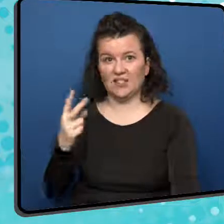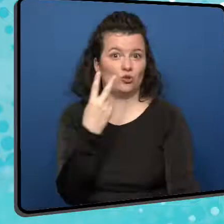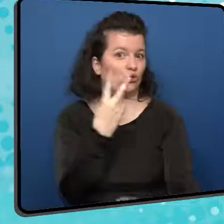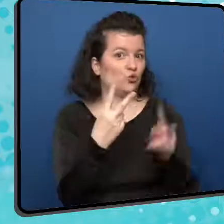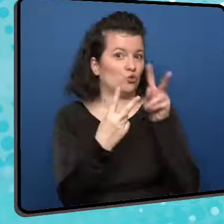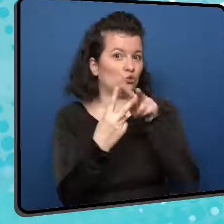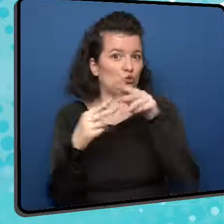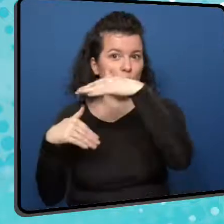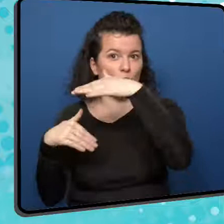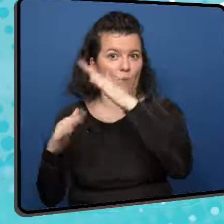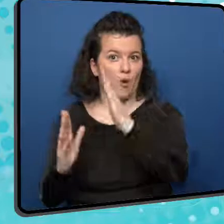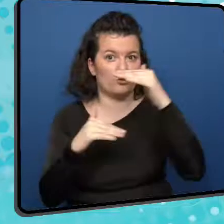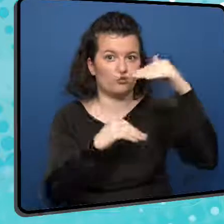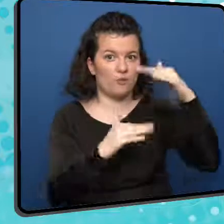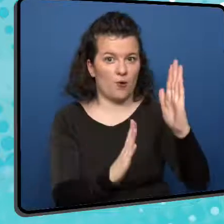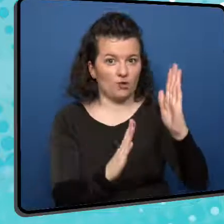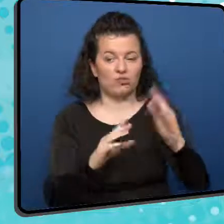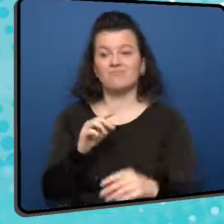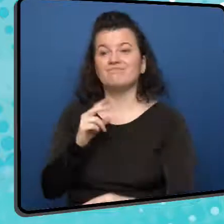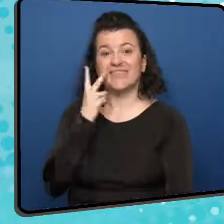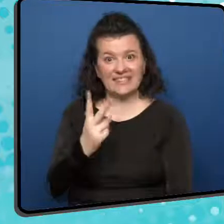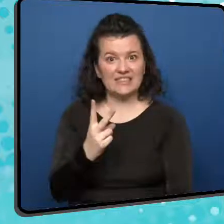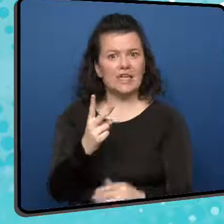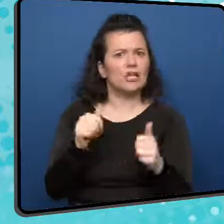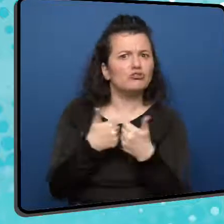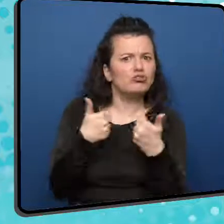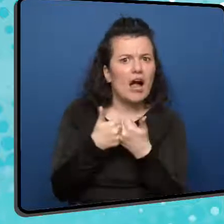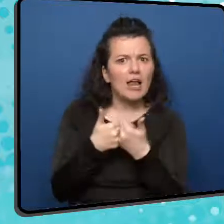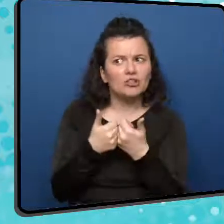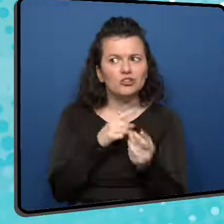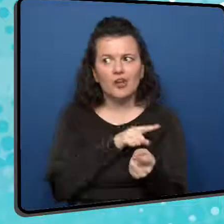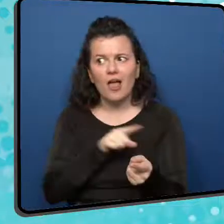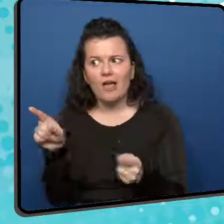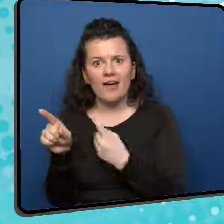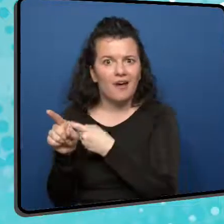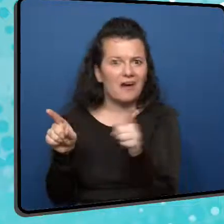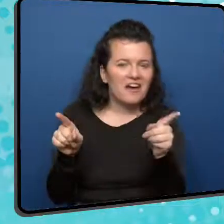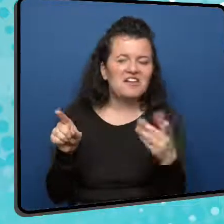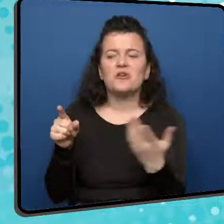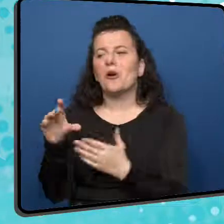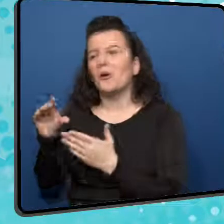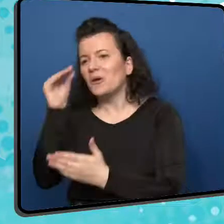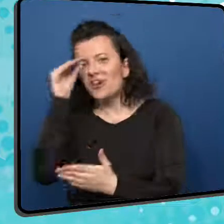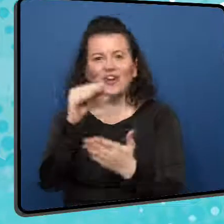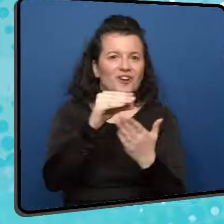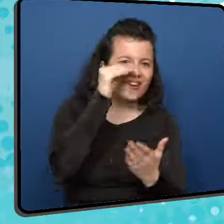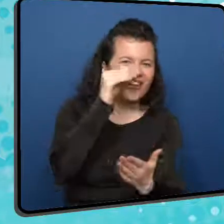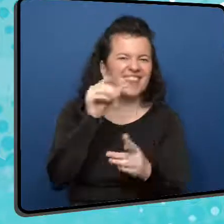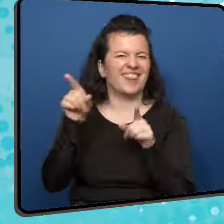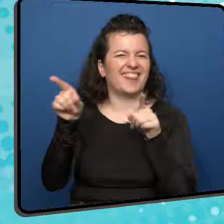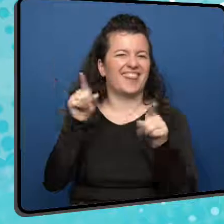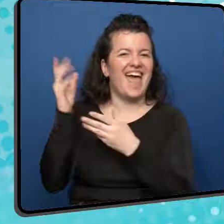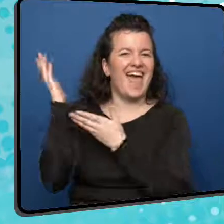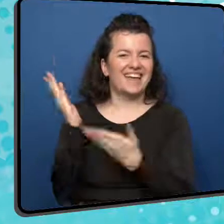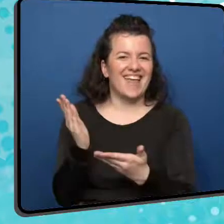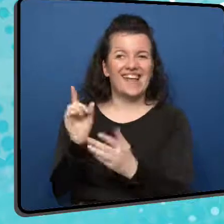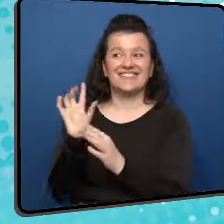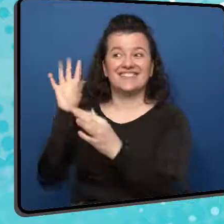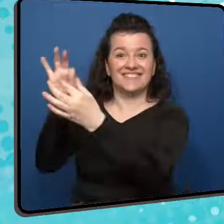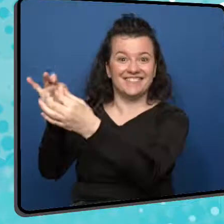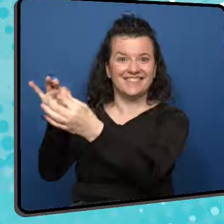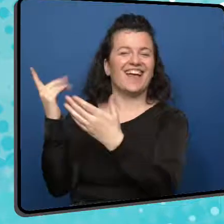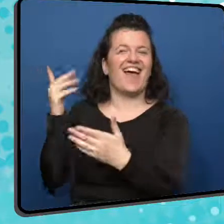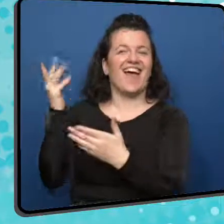Skills Challenge and take part and just learn a little bit more about what both of our guests are working in.